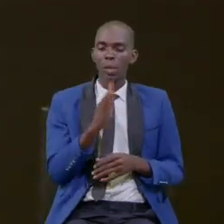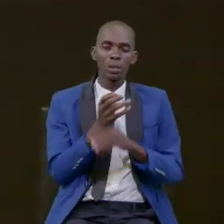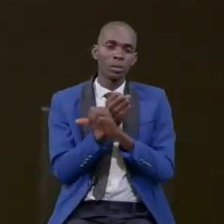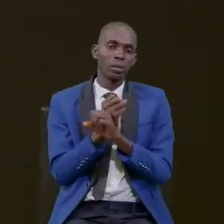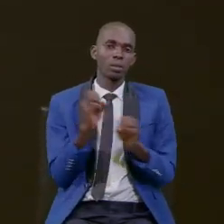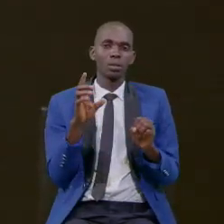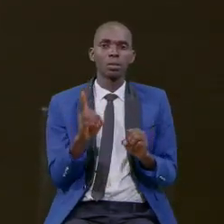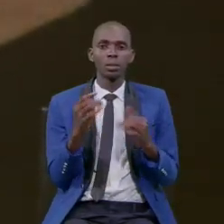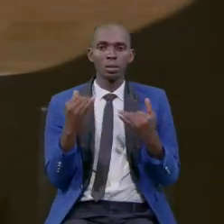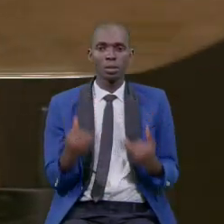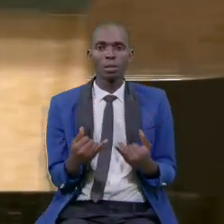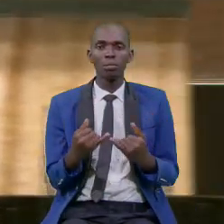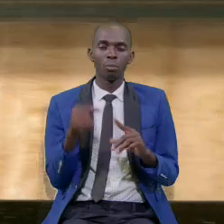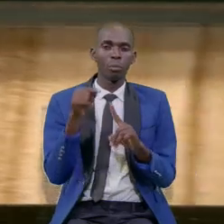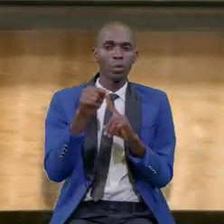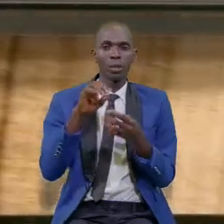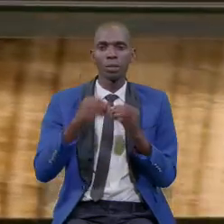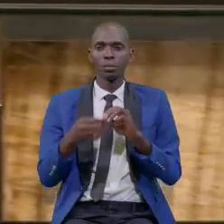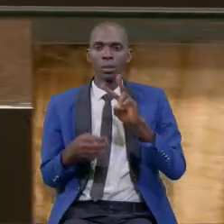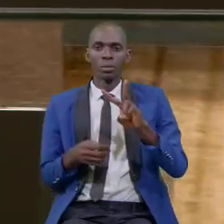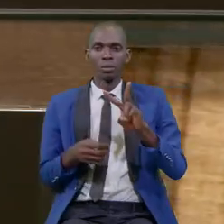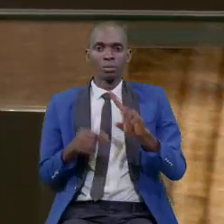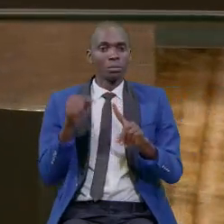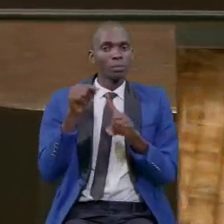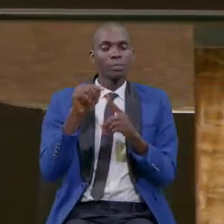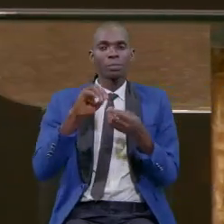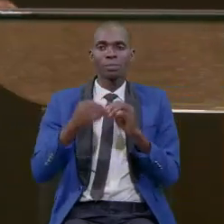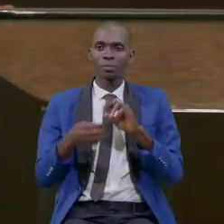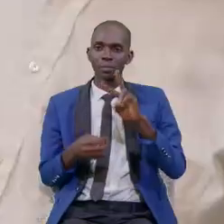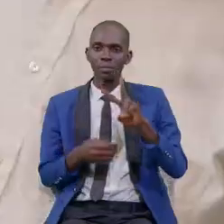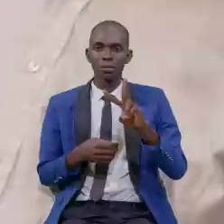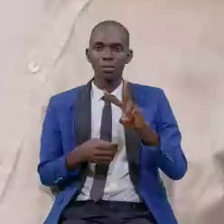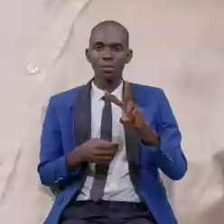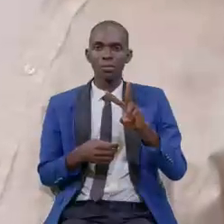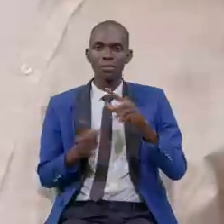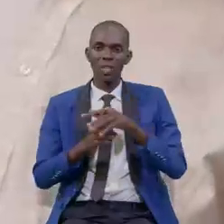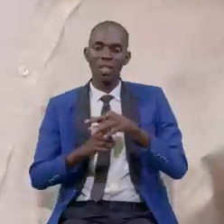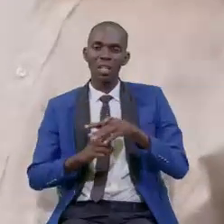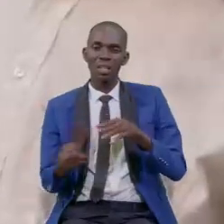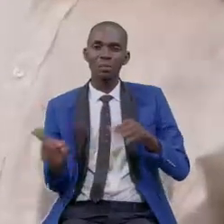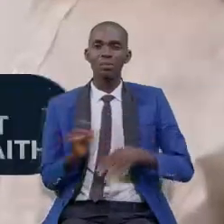We're coming to point number two now. Point number two, escaping